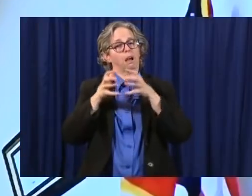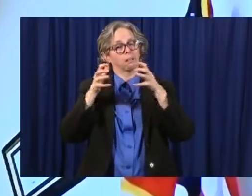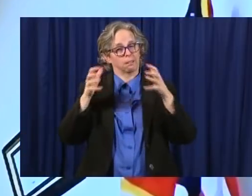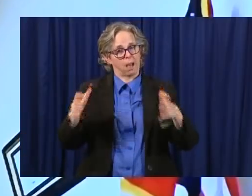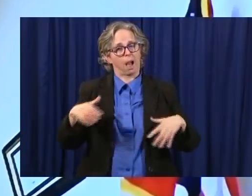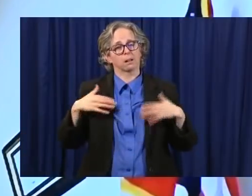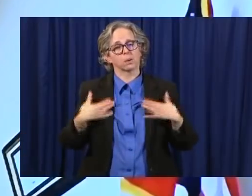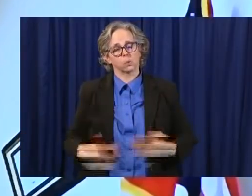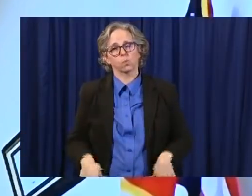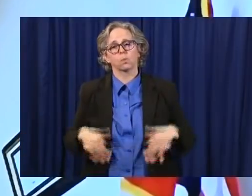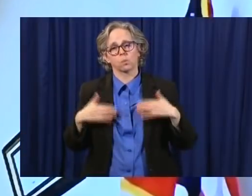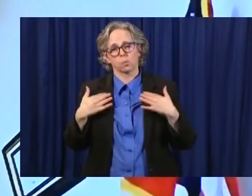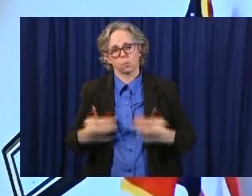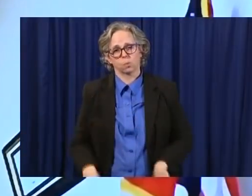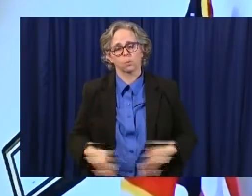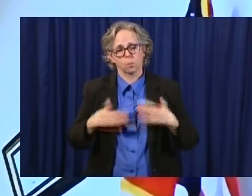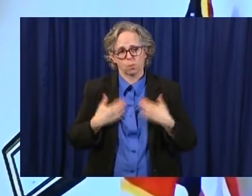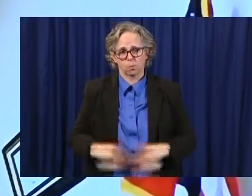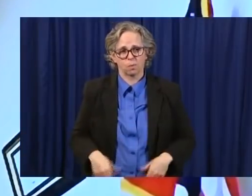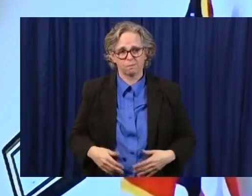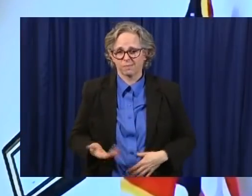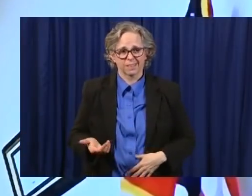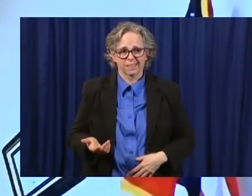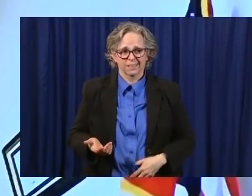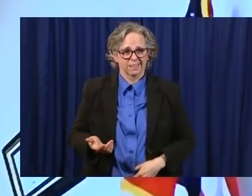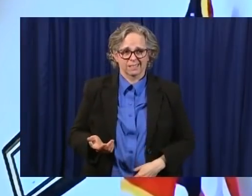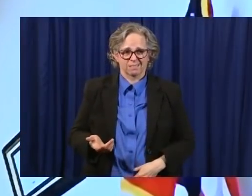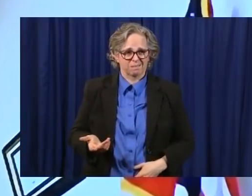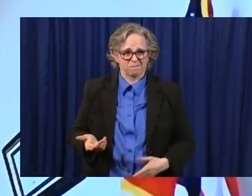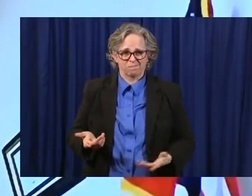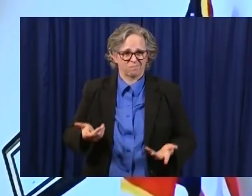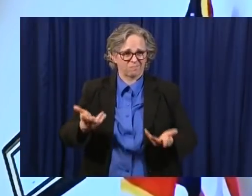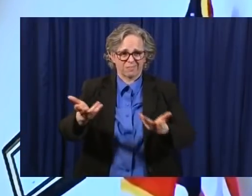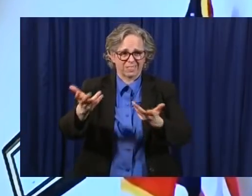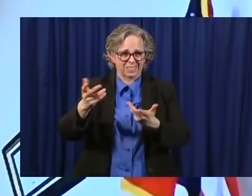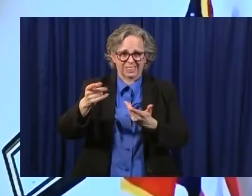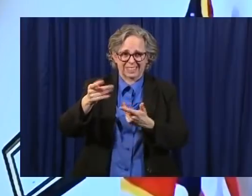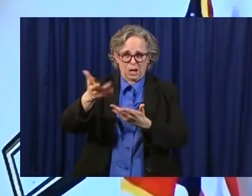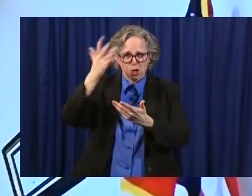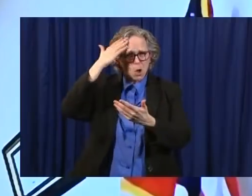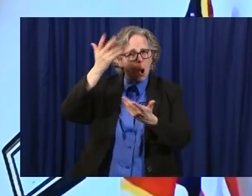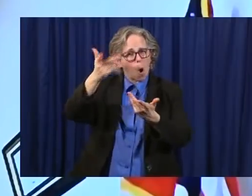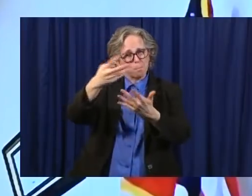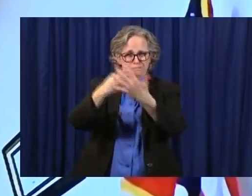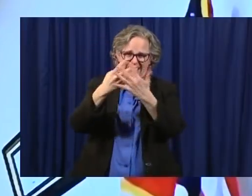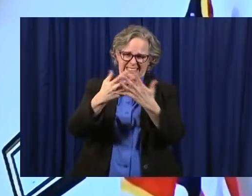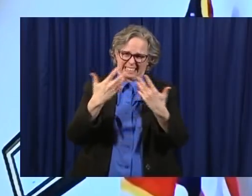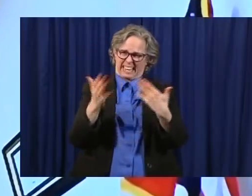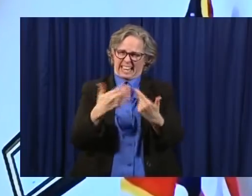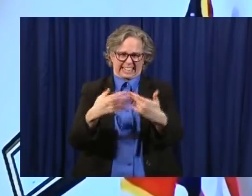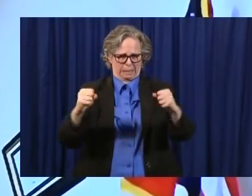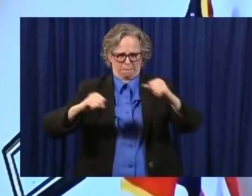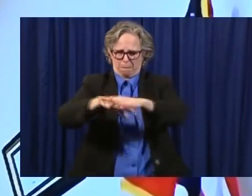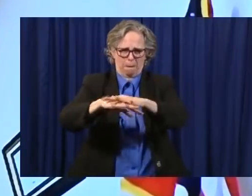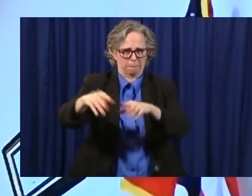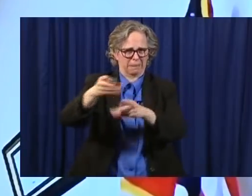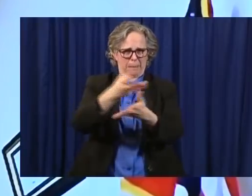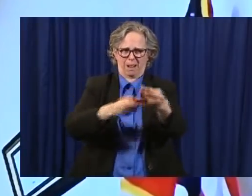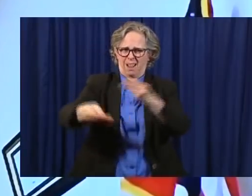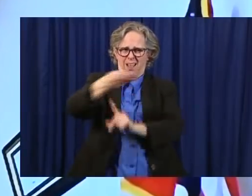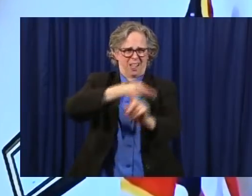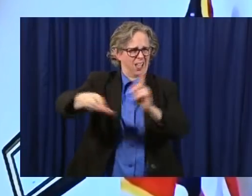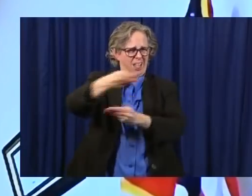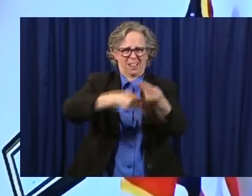one can't deny it's a closed environment. But she has cohorted these units. I was impressed with this.